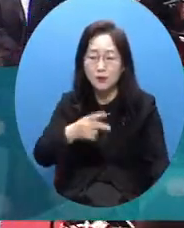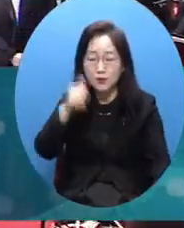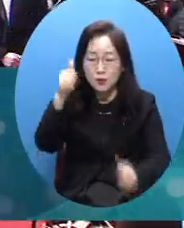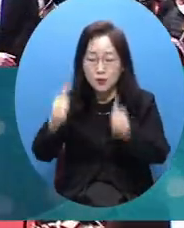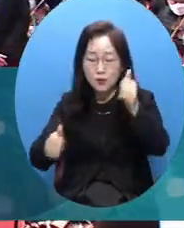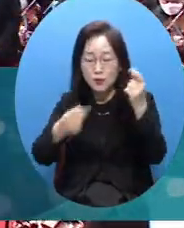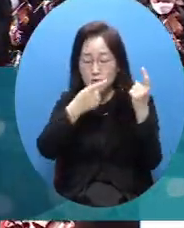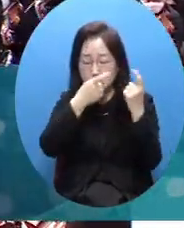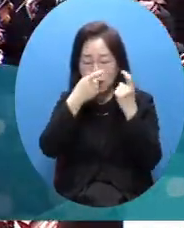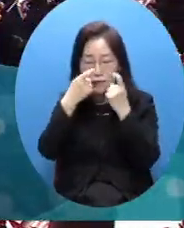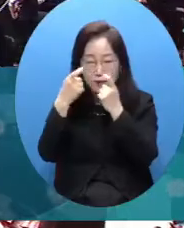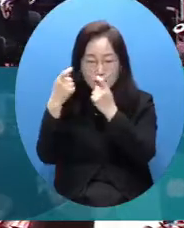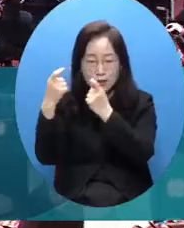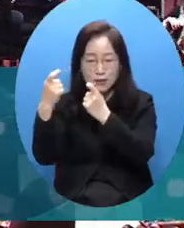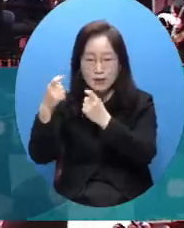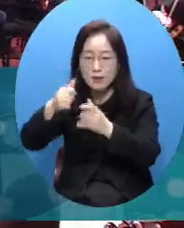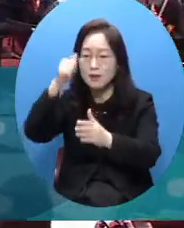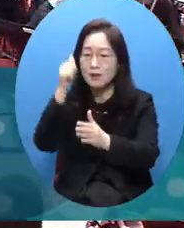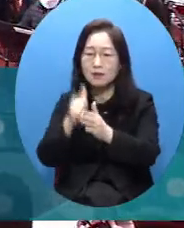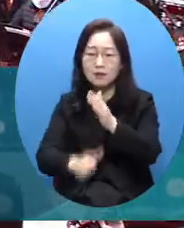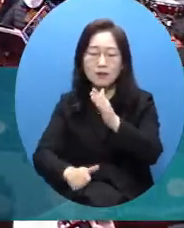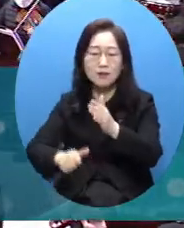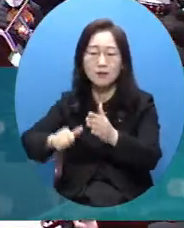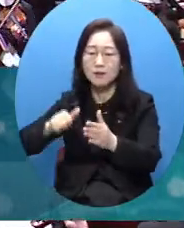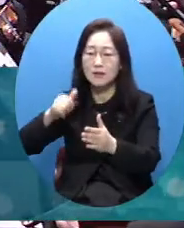and lead us not into temptation